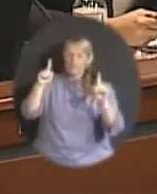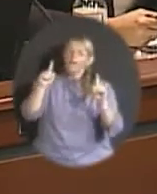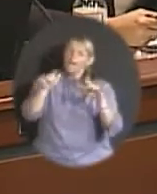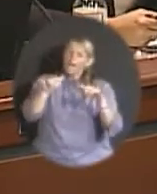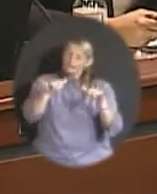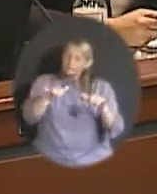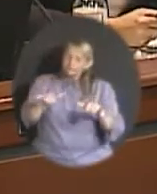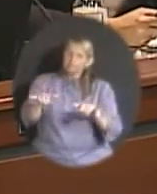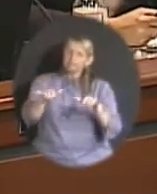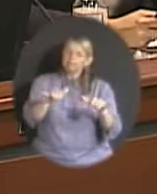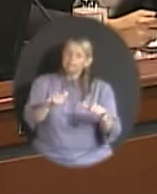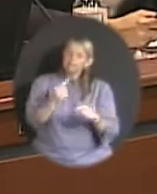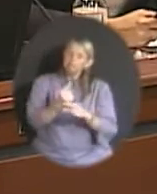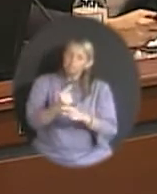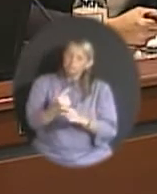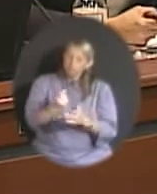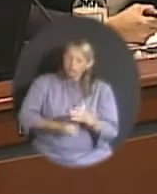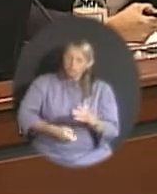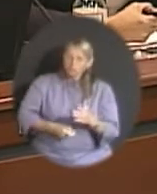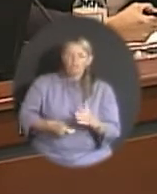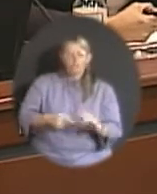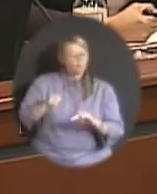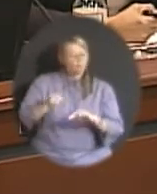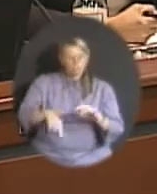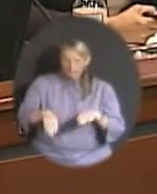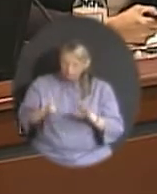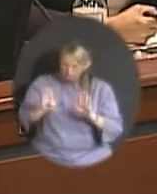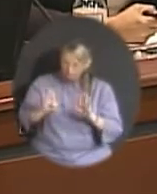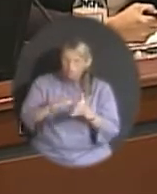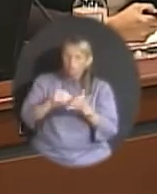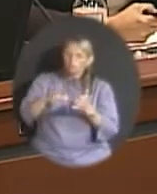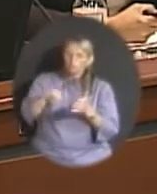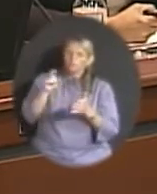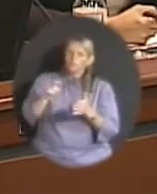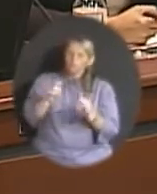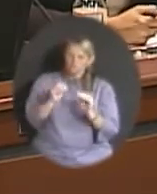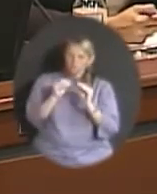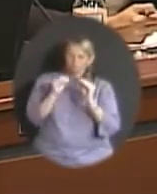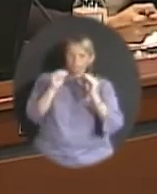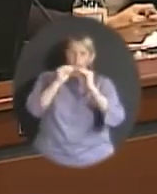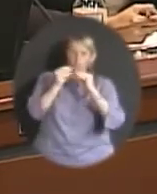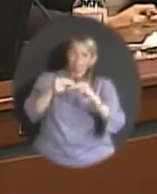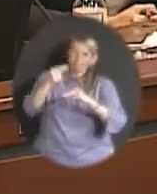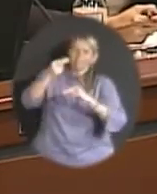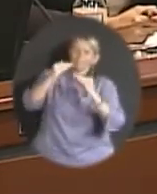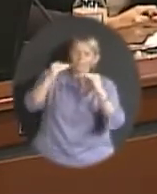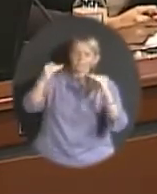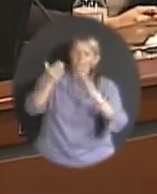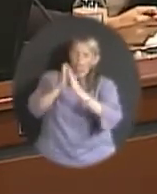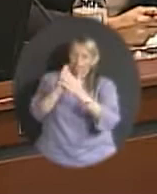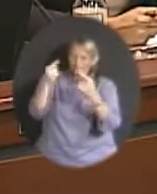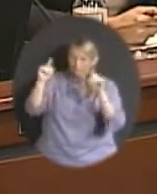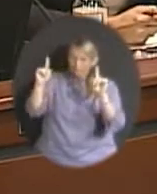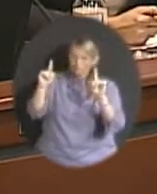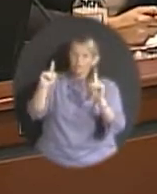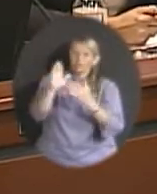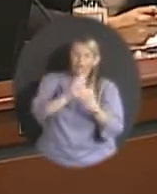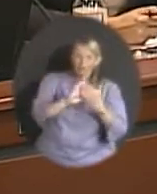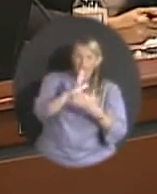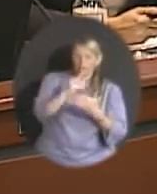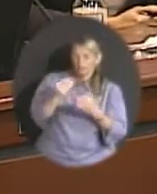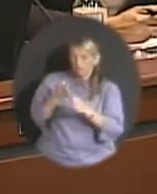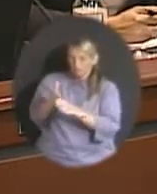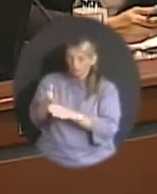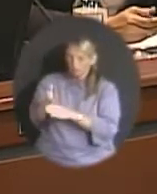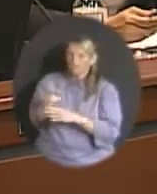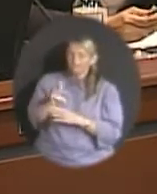cost. We can't let up. Students need to reach even higher levels to be ready for success in college and careers. And Kansans need